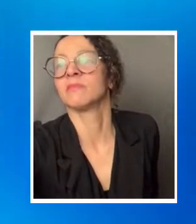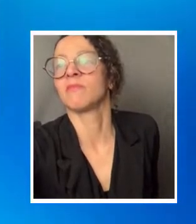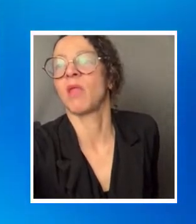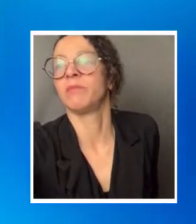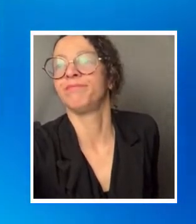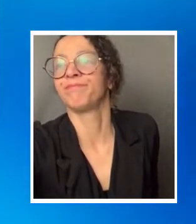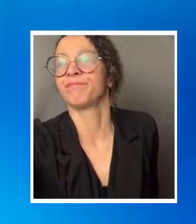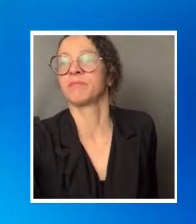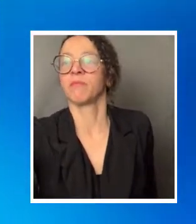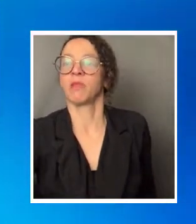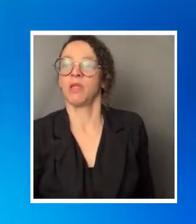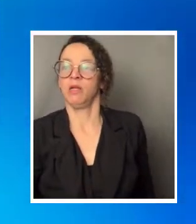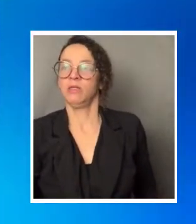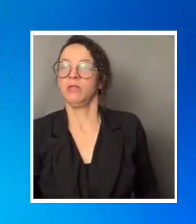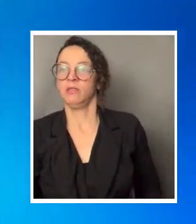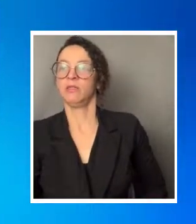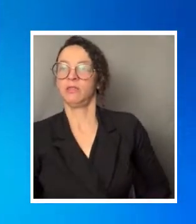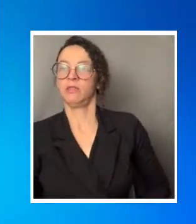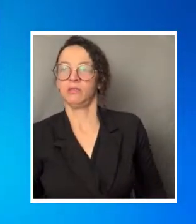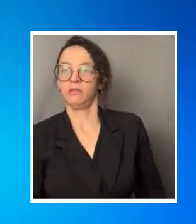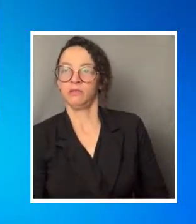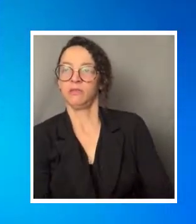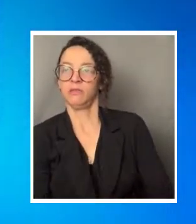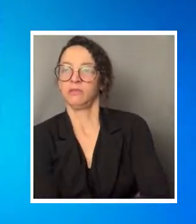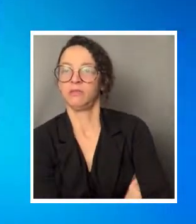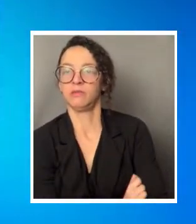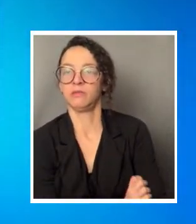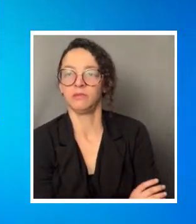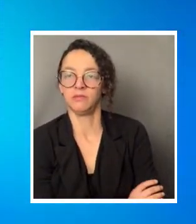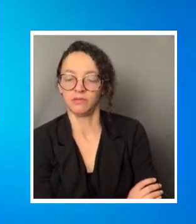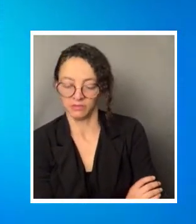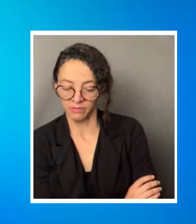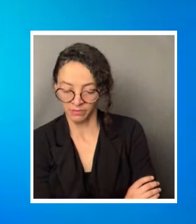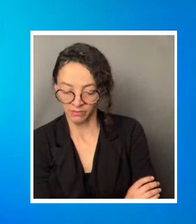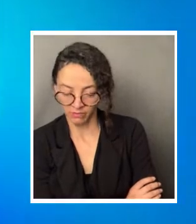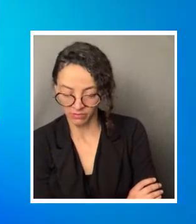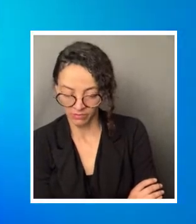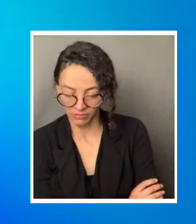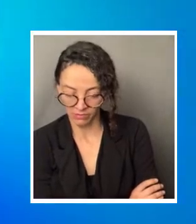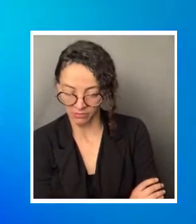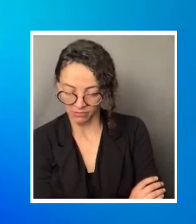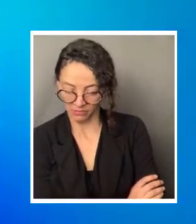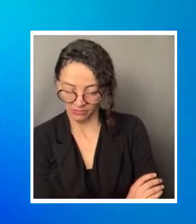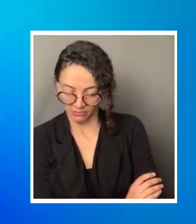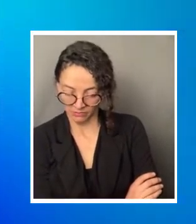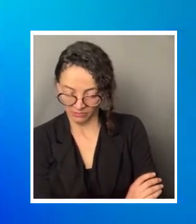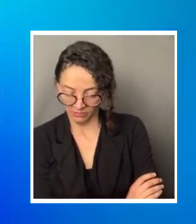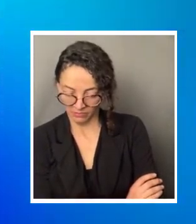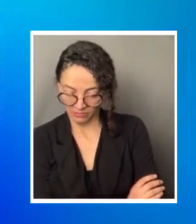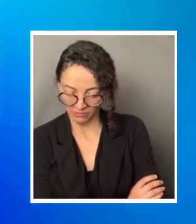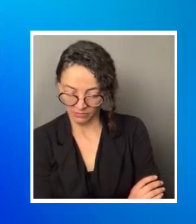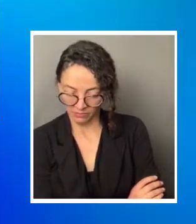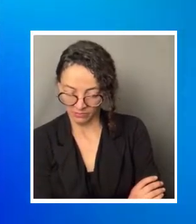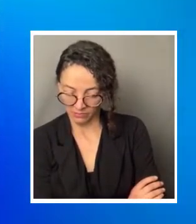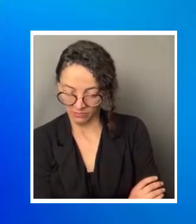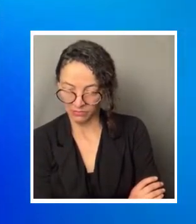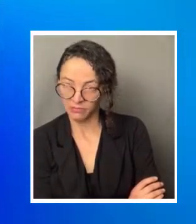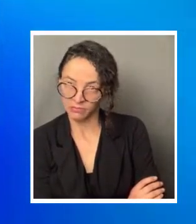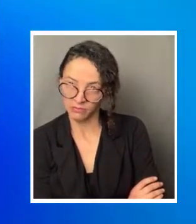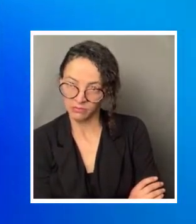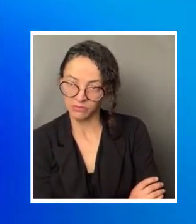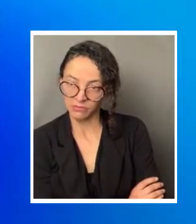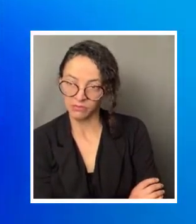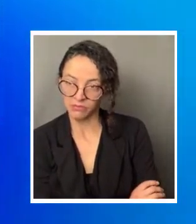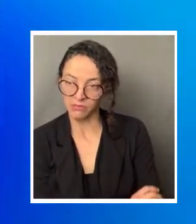So yeah, that's definitely not a problem. And we can all be on the same call. It's totally like every single meeting, we always have to have